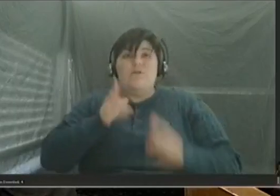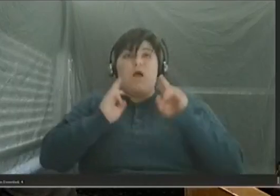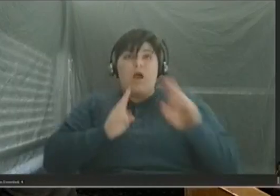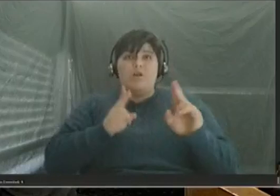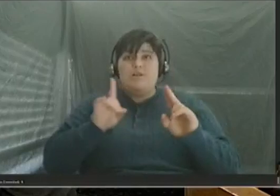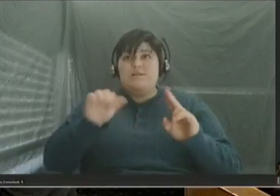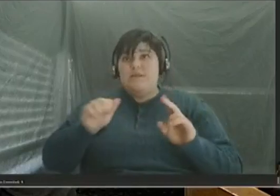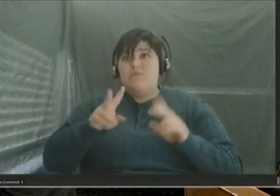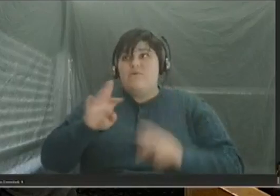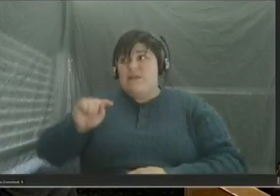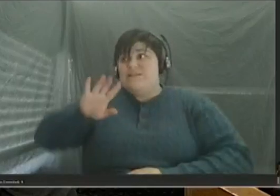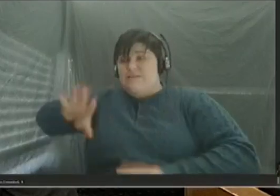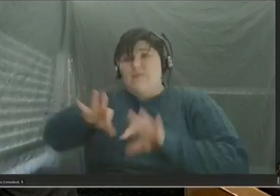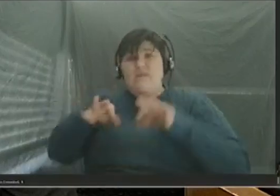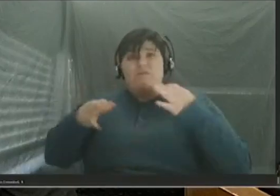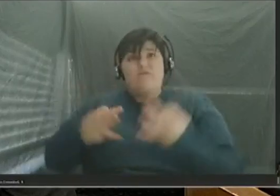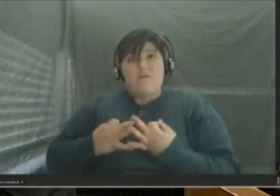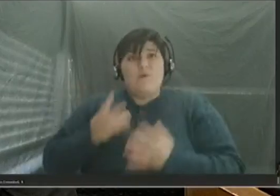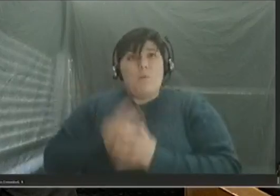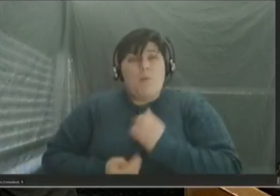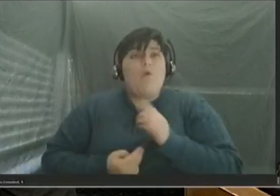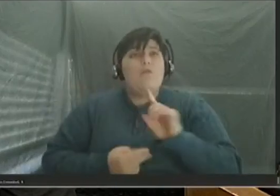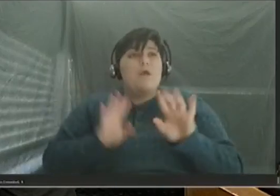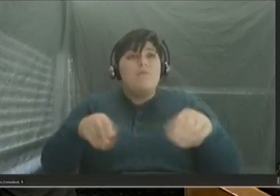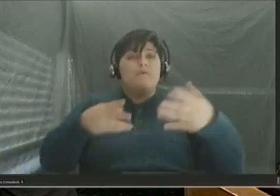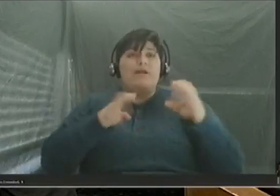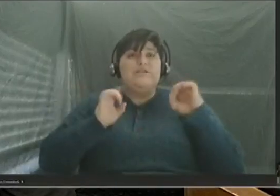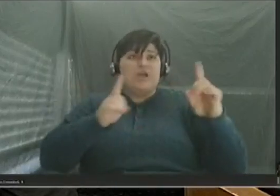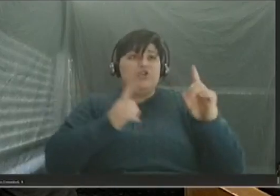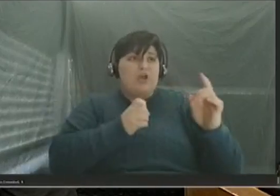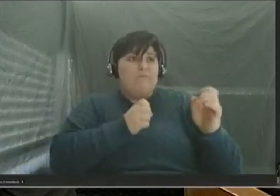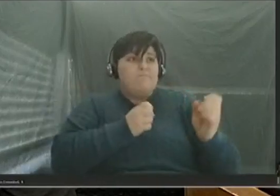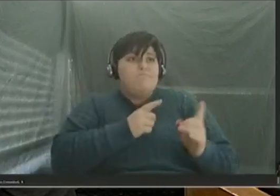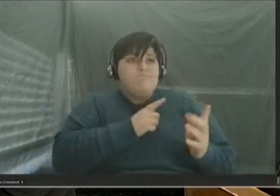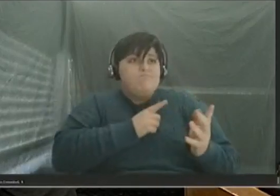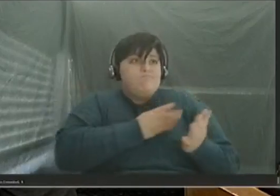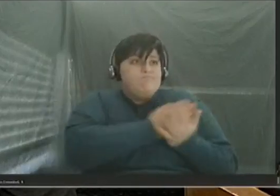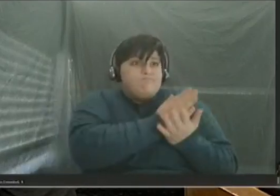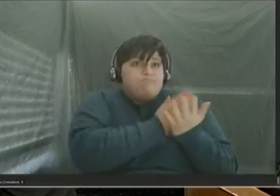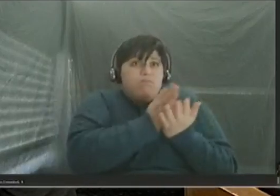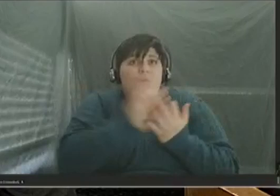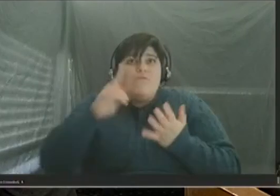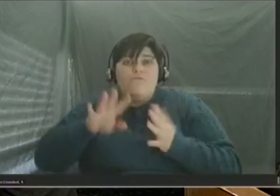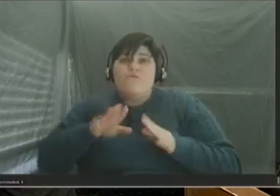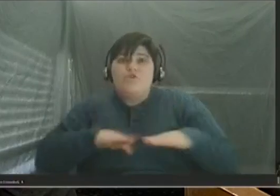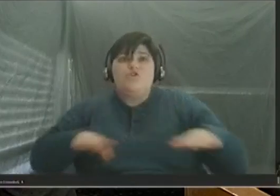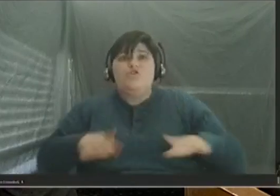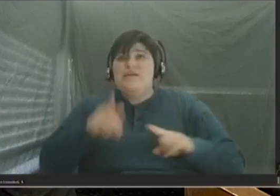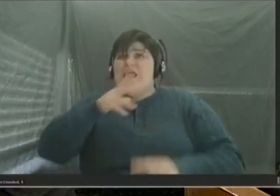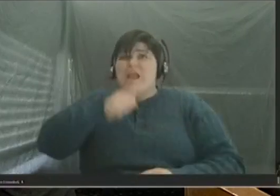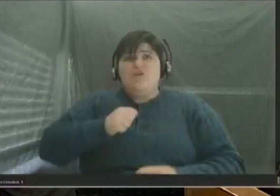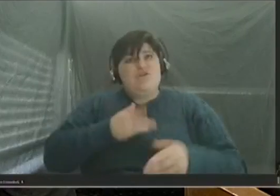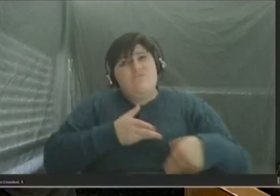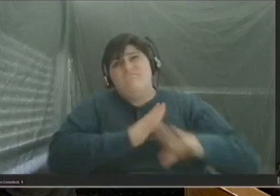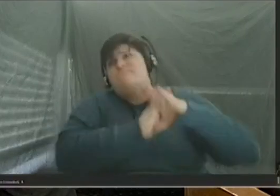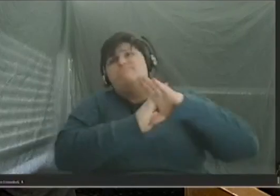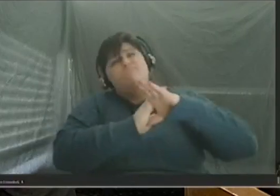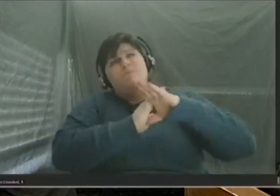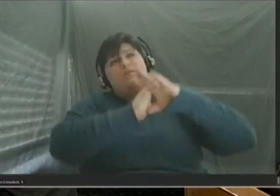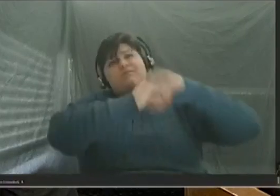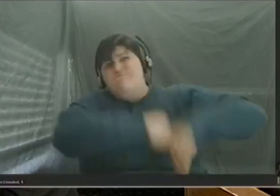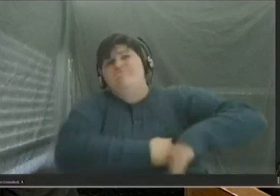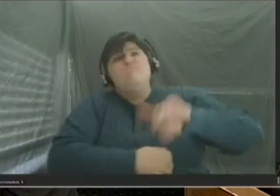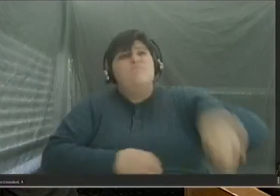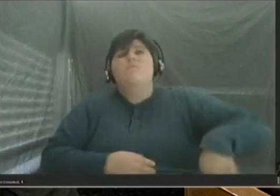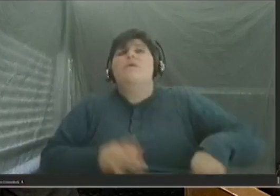their families and provides educational pathways for children. Age should not be an arbitrary barrier, and students who are eligible for Chapter 35